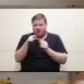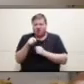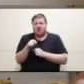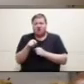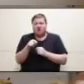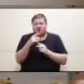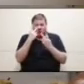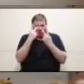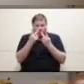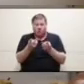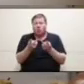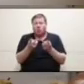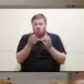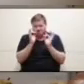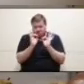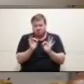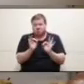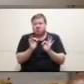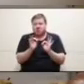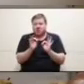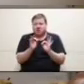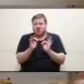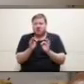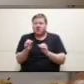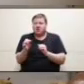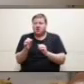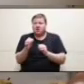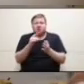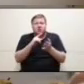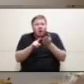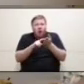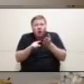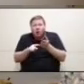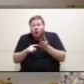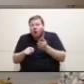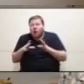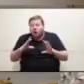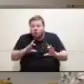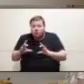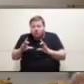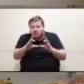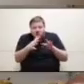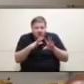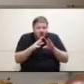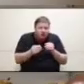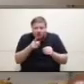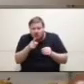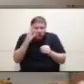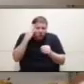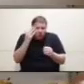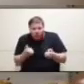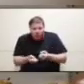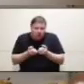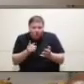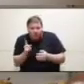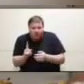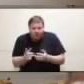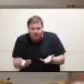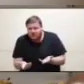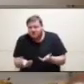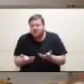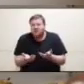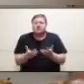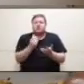look at it and count the bricks and everything, and just so we know what we're dealing with? So we don't